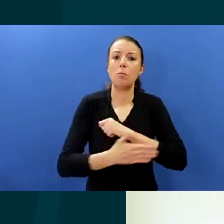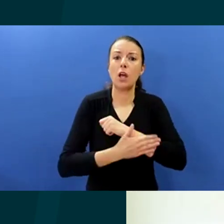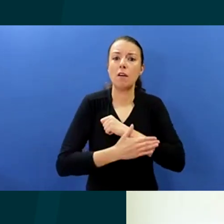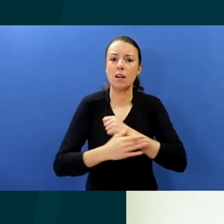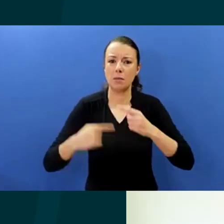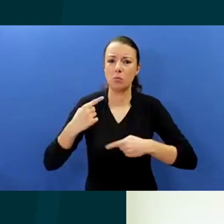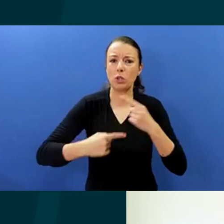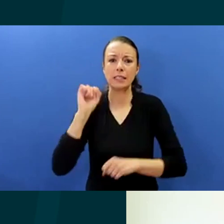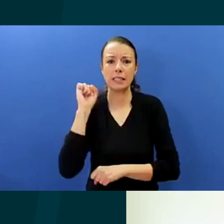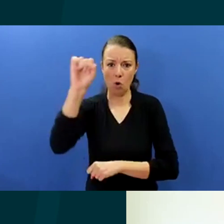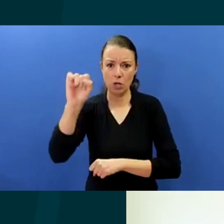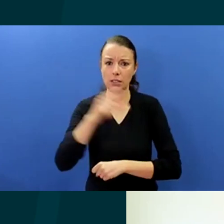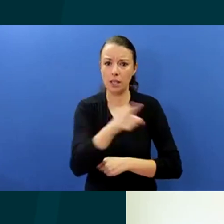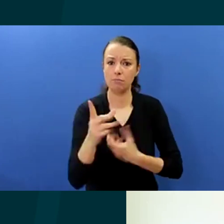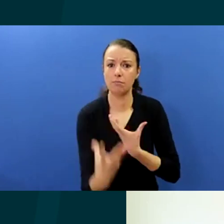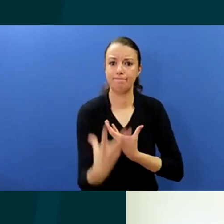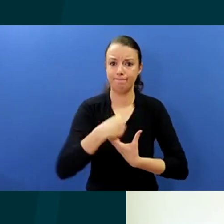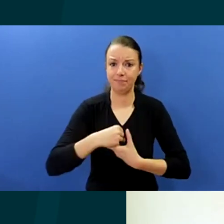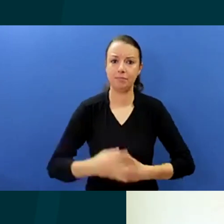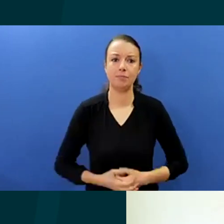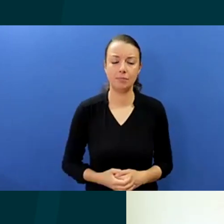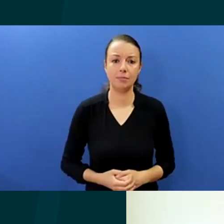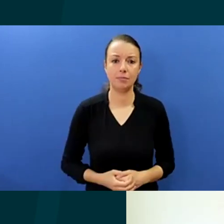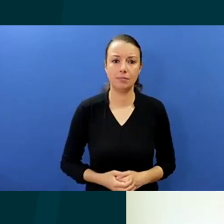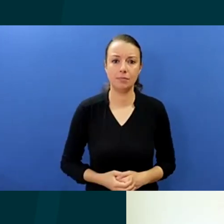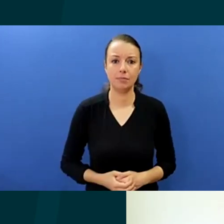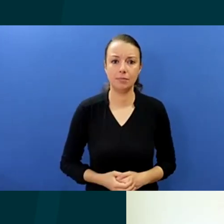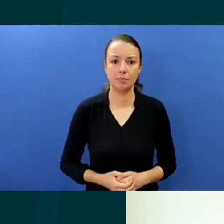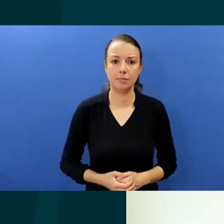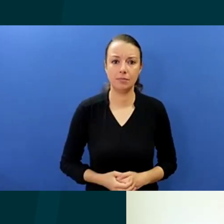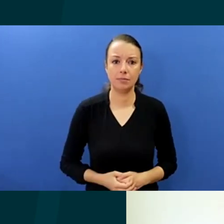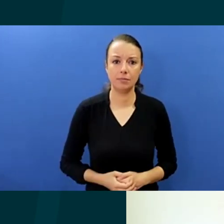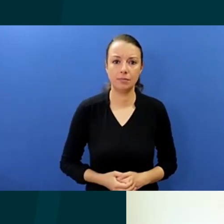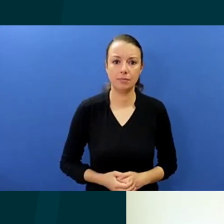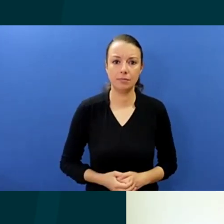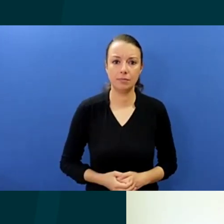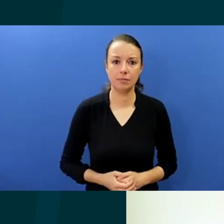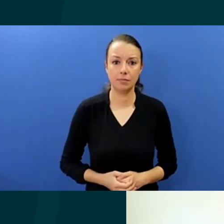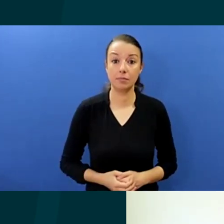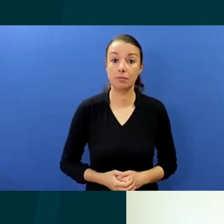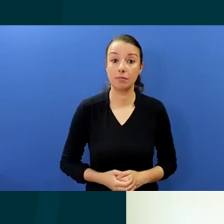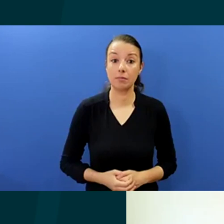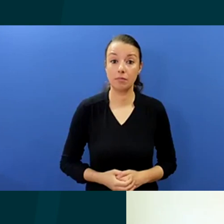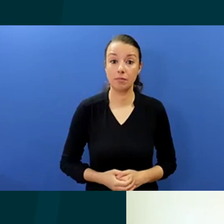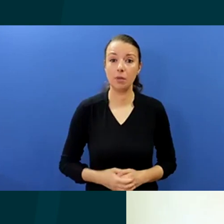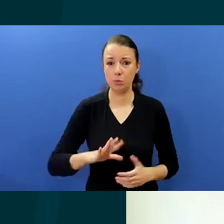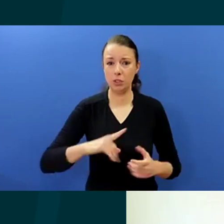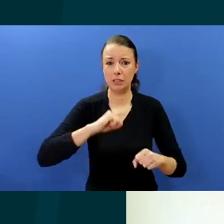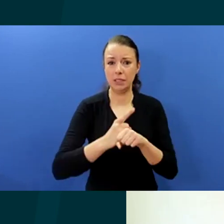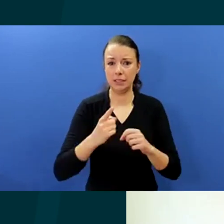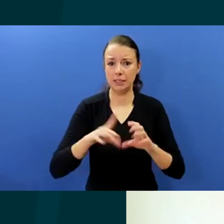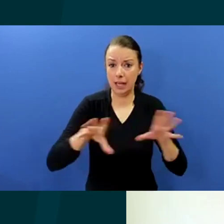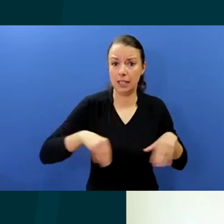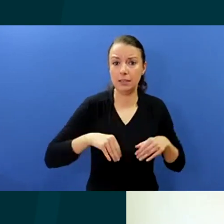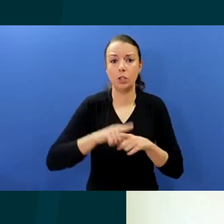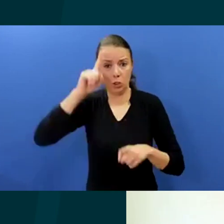decision making. So as far as the involvement of the population already in the development and design and implementation of